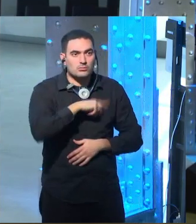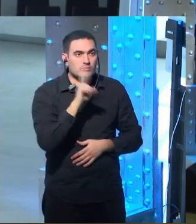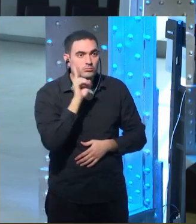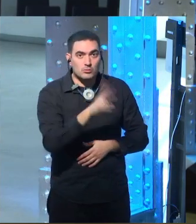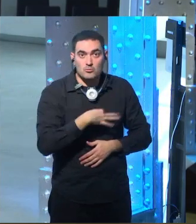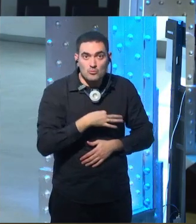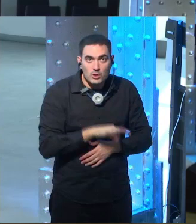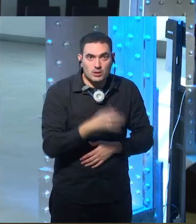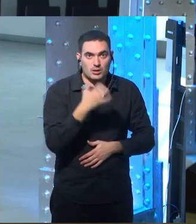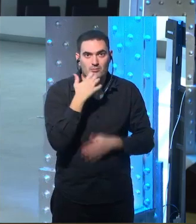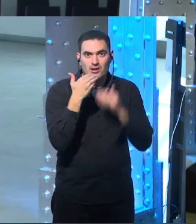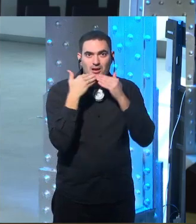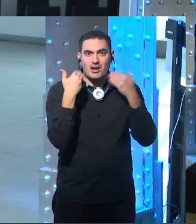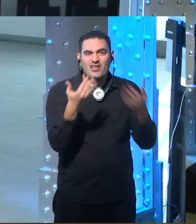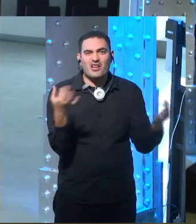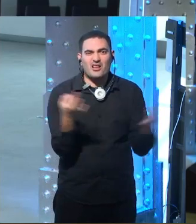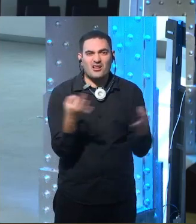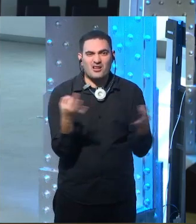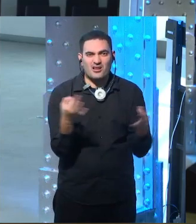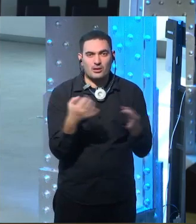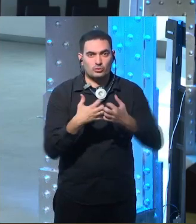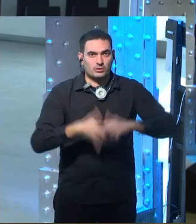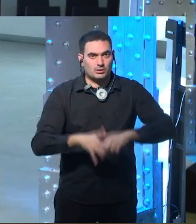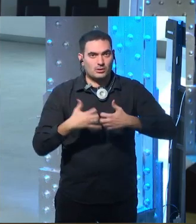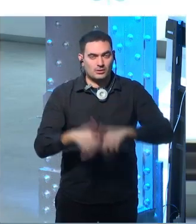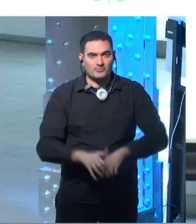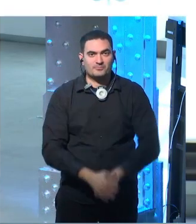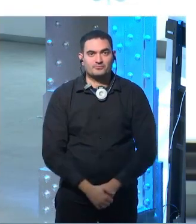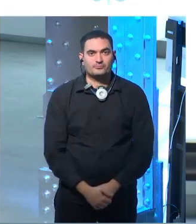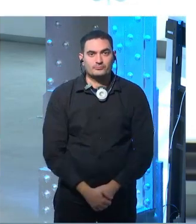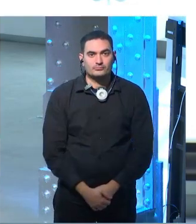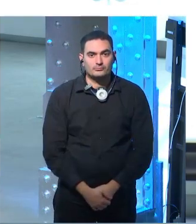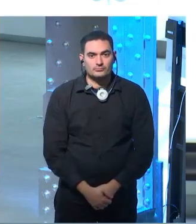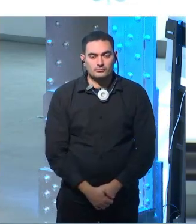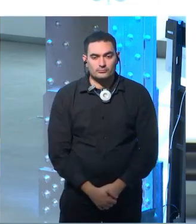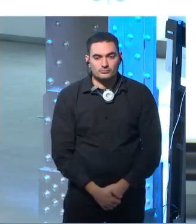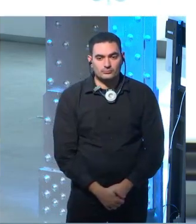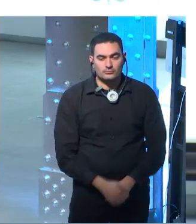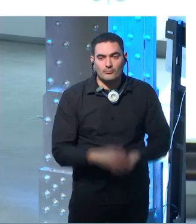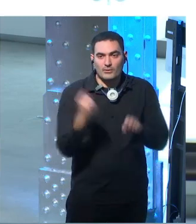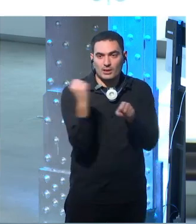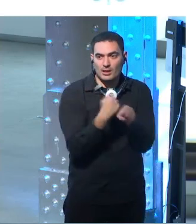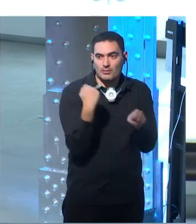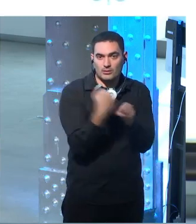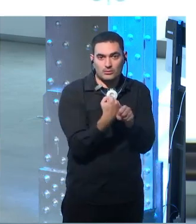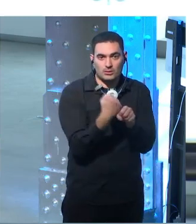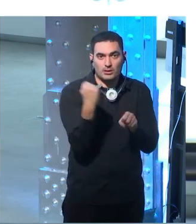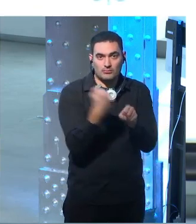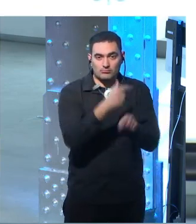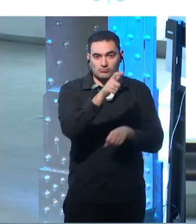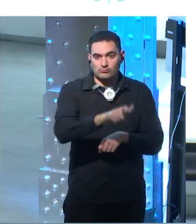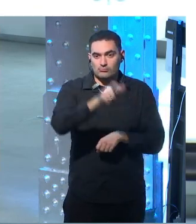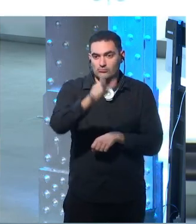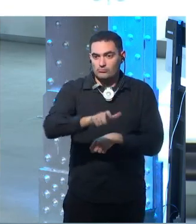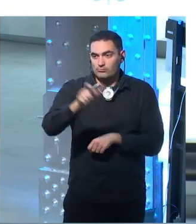shifting workers from low skill, low income agriculture jobs into manufacturing.